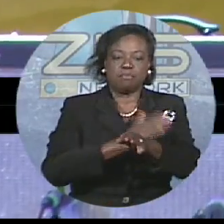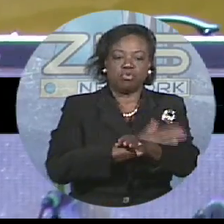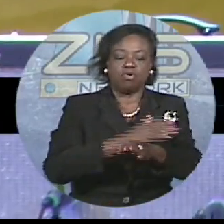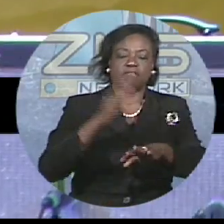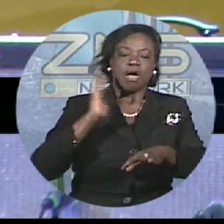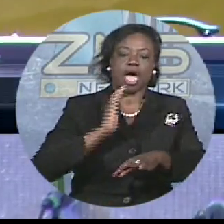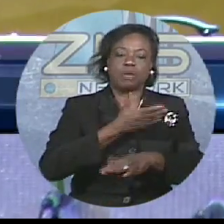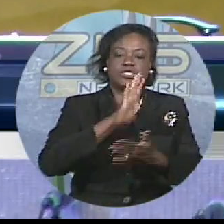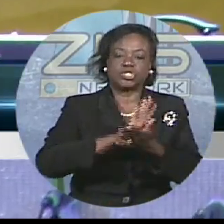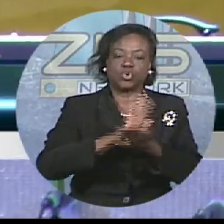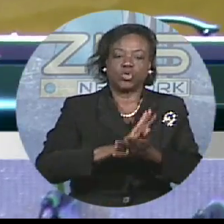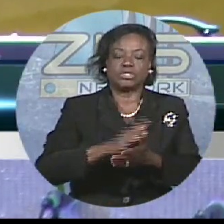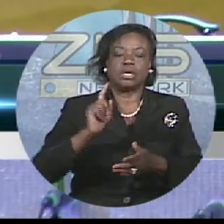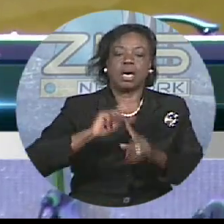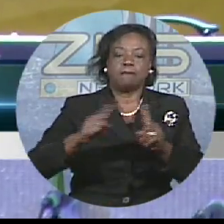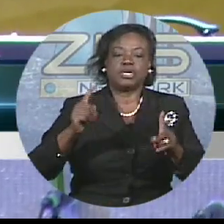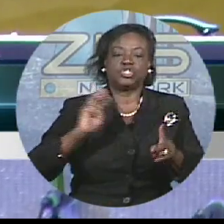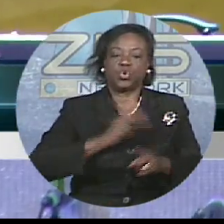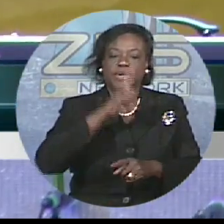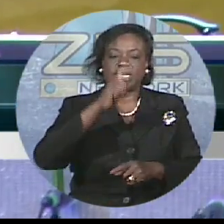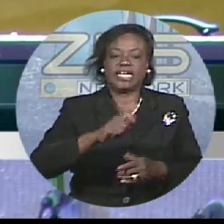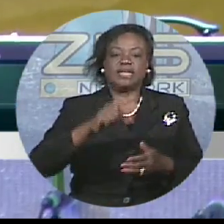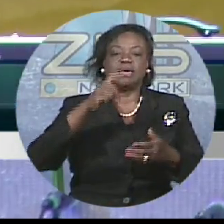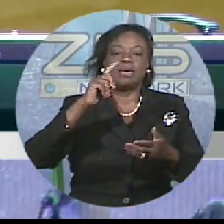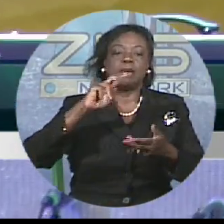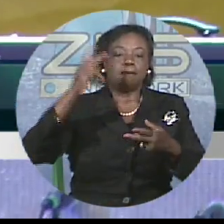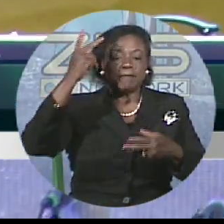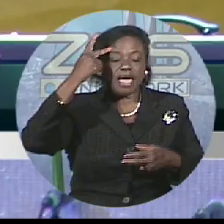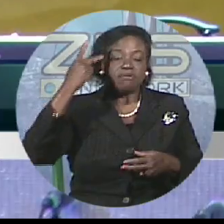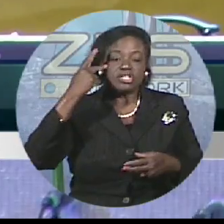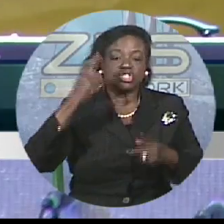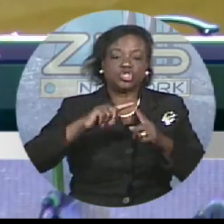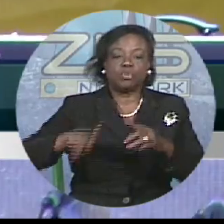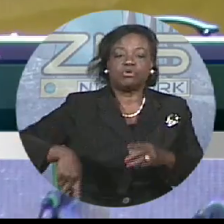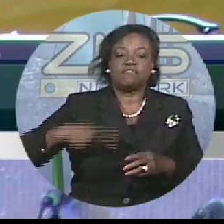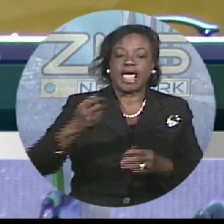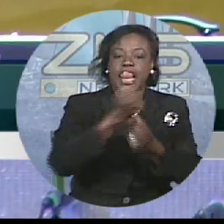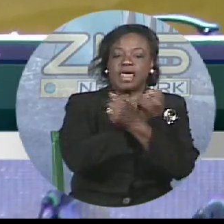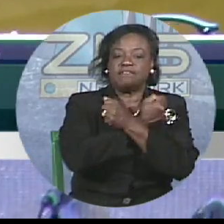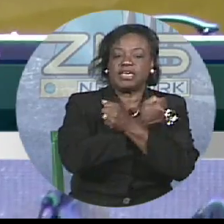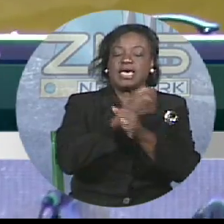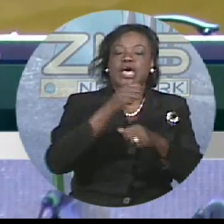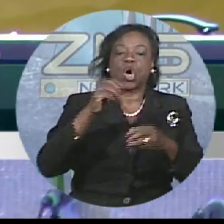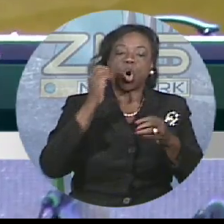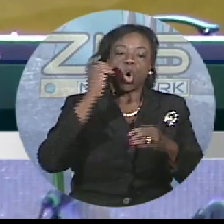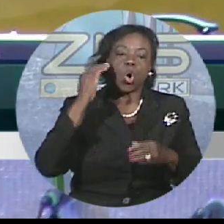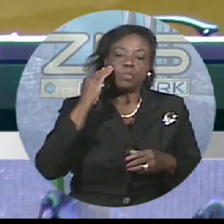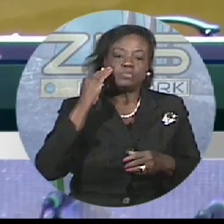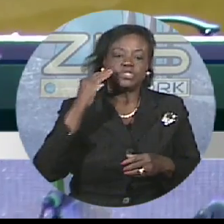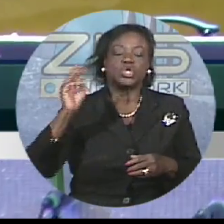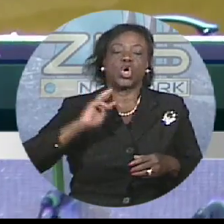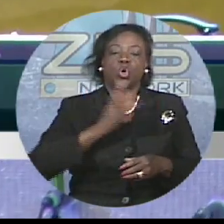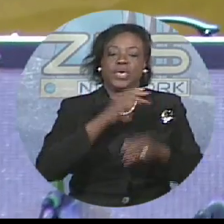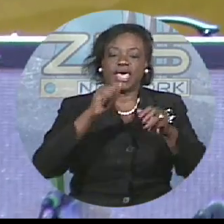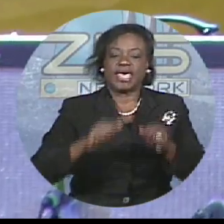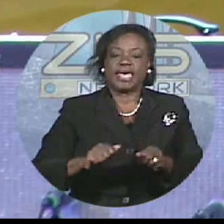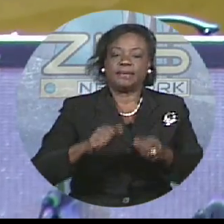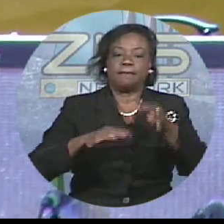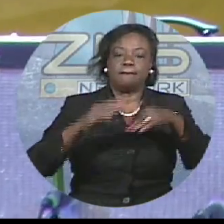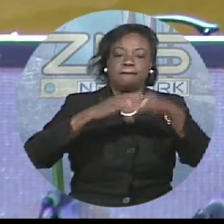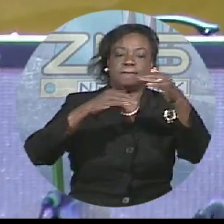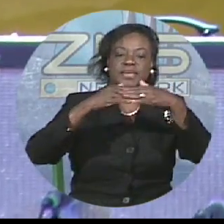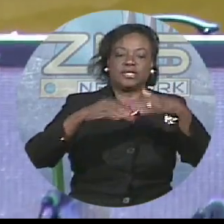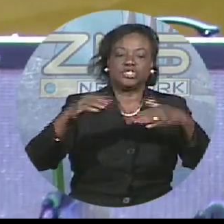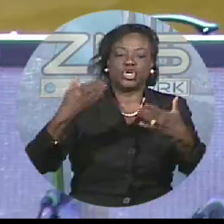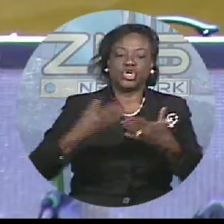need parents to provide loving and stable homes. We can build new courts, but we need you to serve as